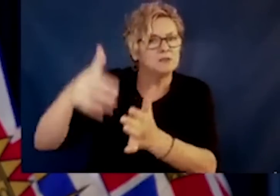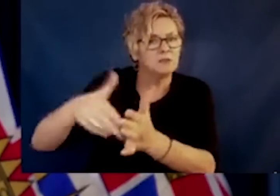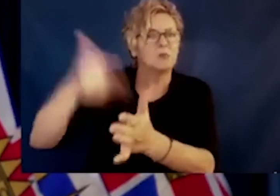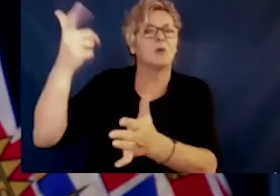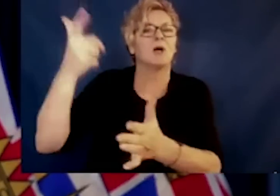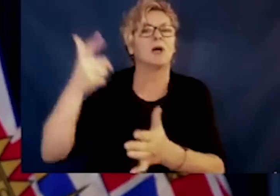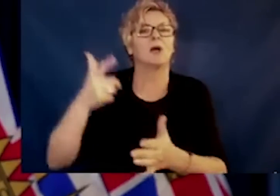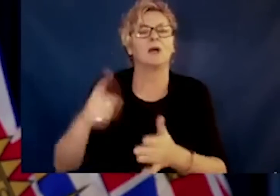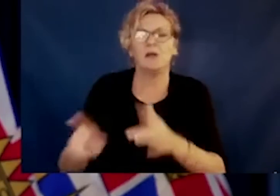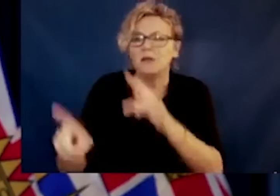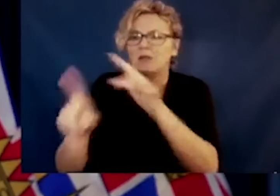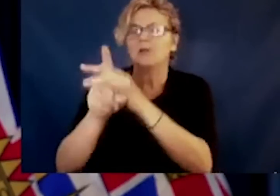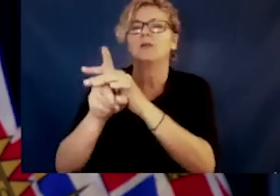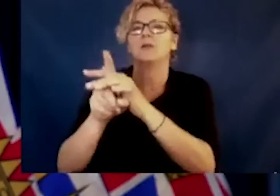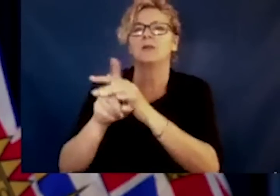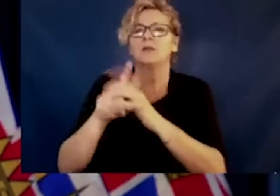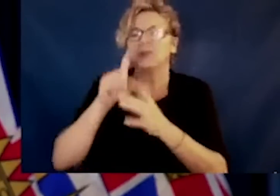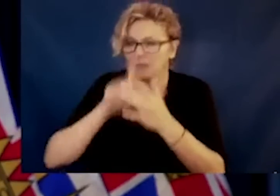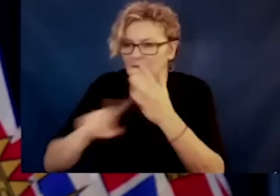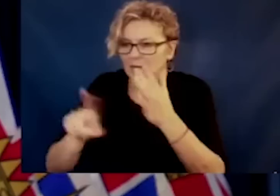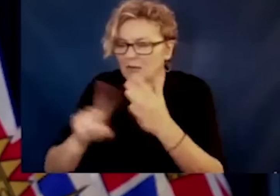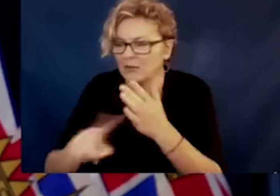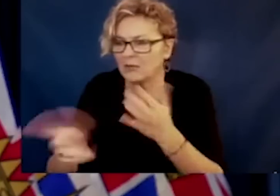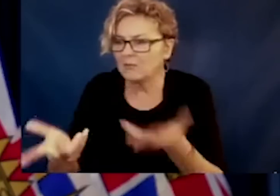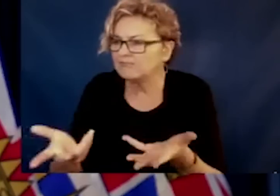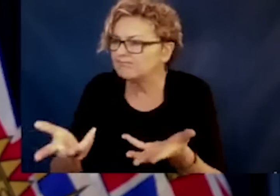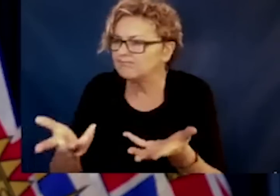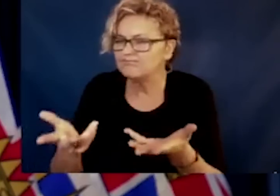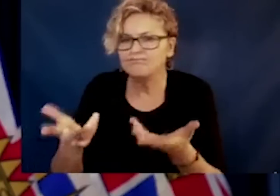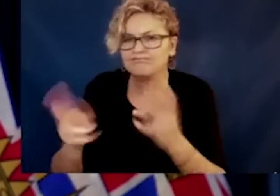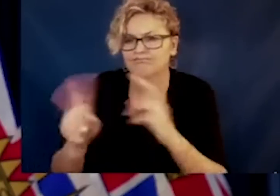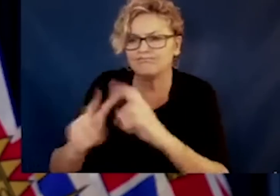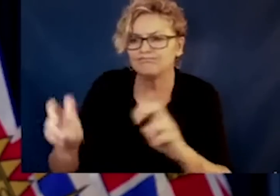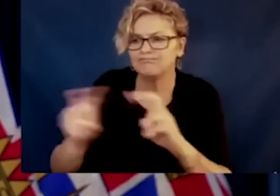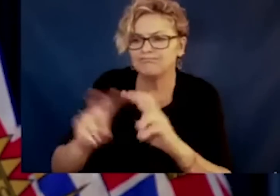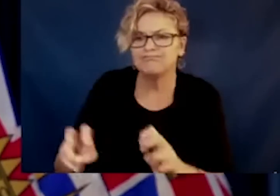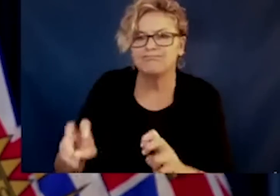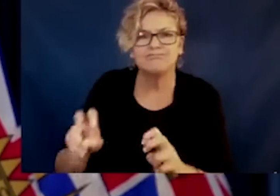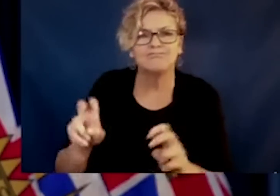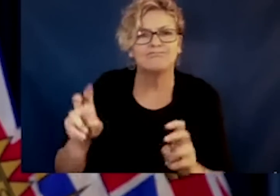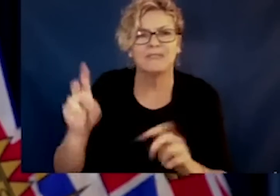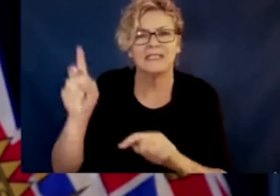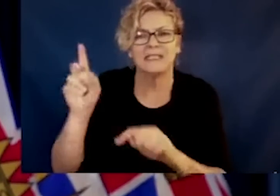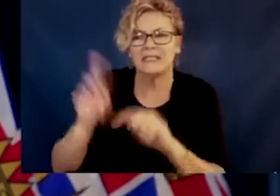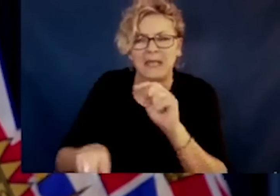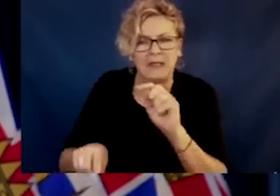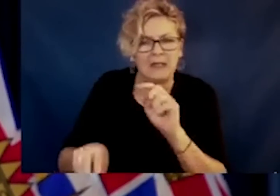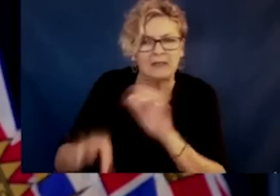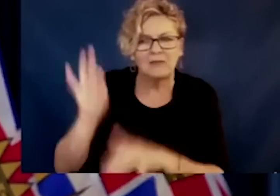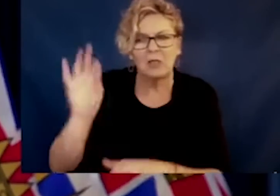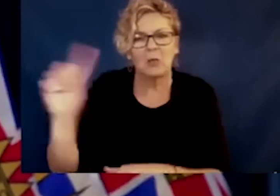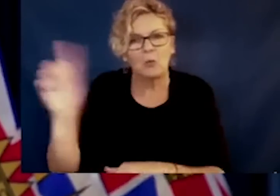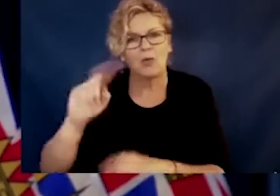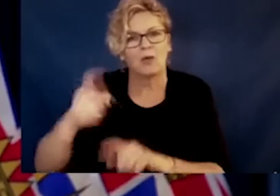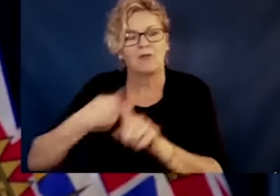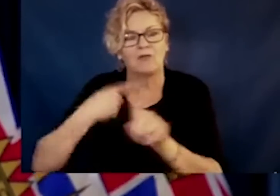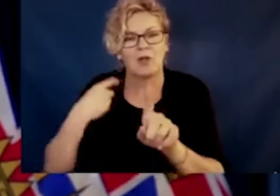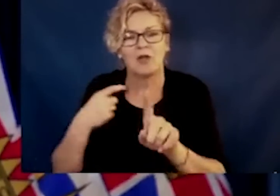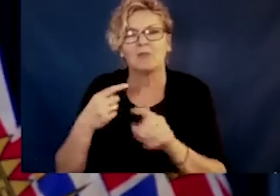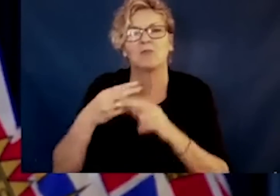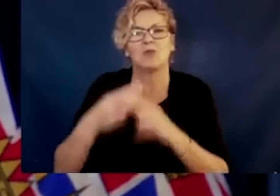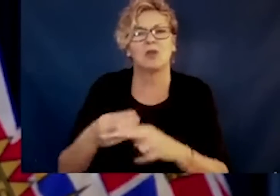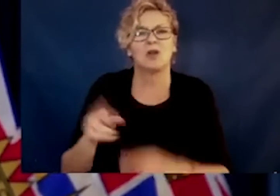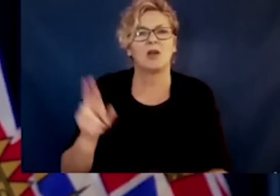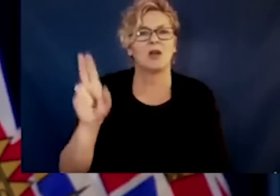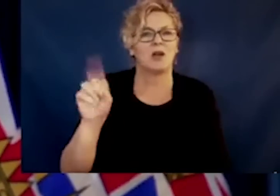there are conditions that make those types of spreading more likely. And those conditions are, we've heard them